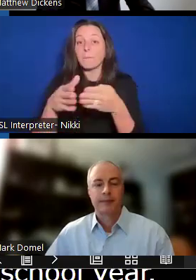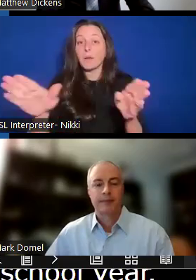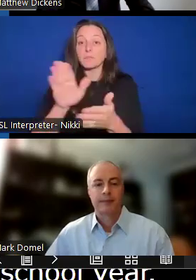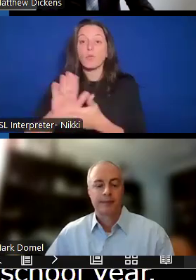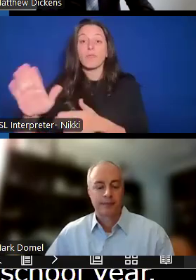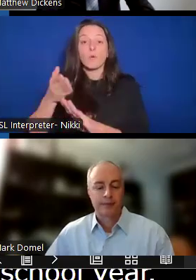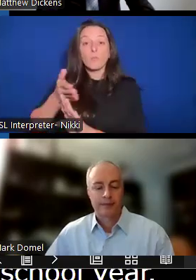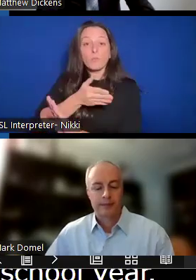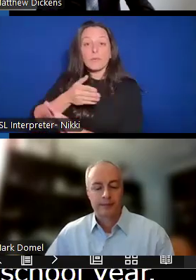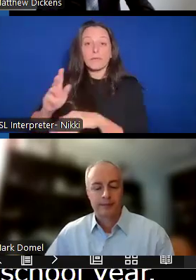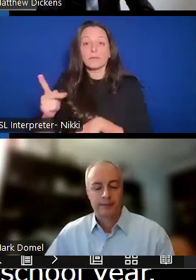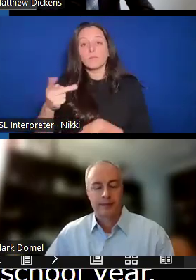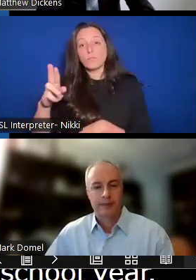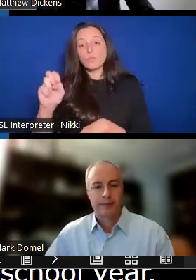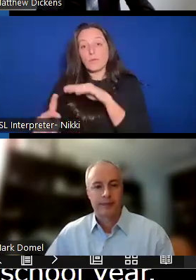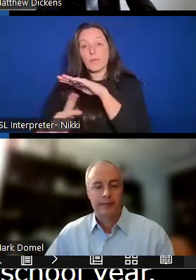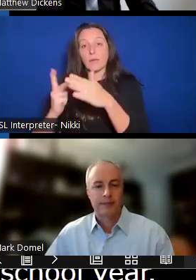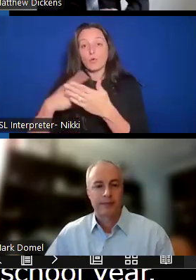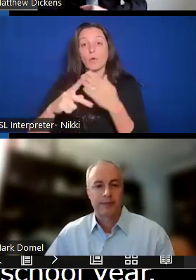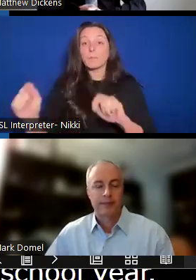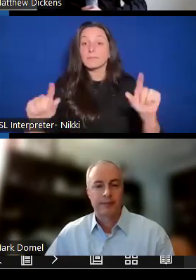program. Slide.